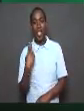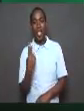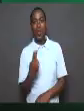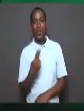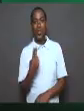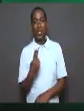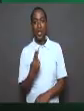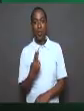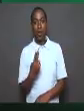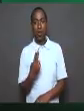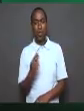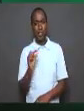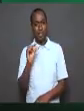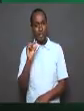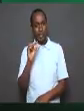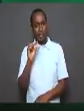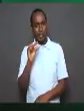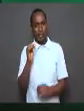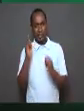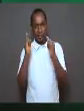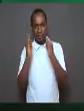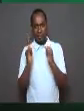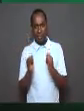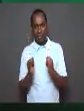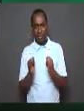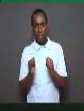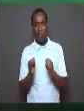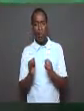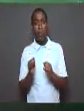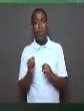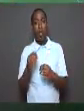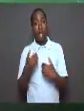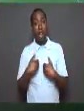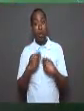showing smaller structures within the specimen.